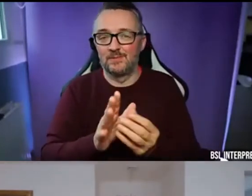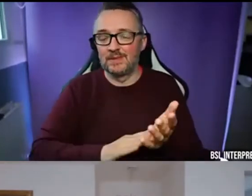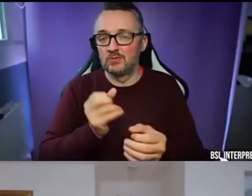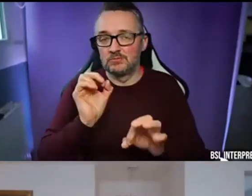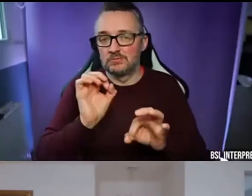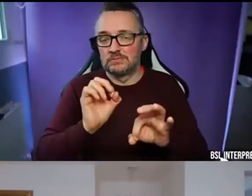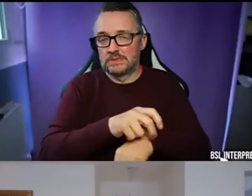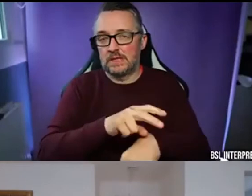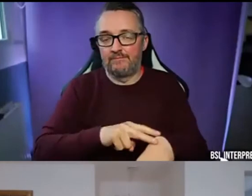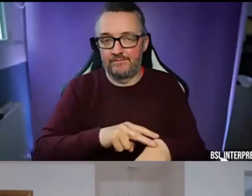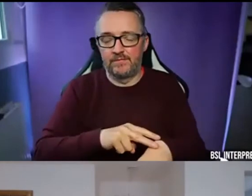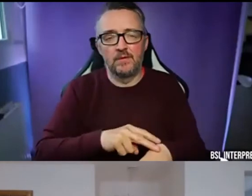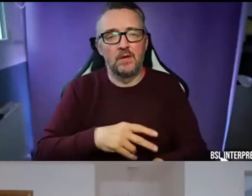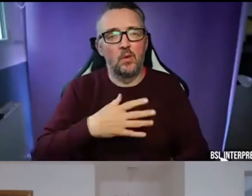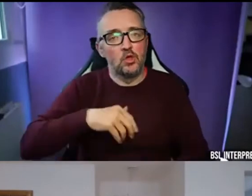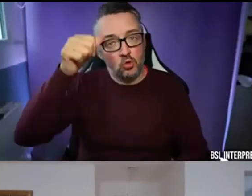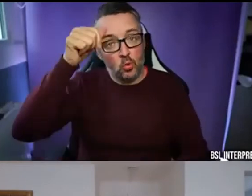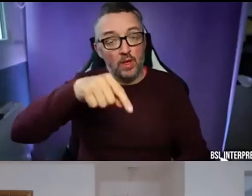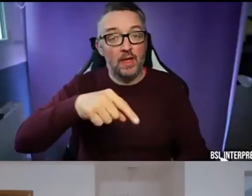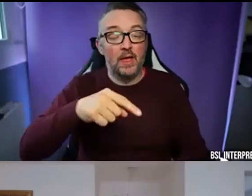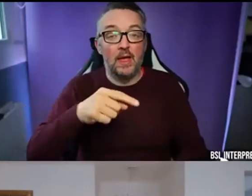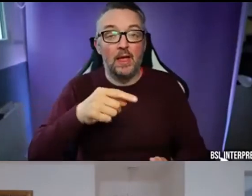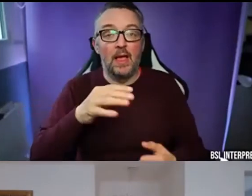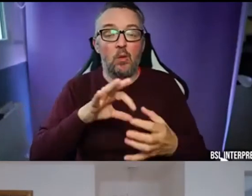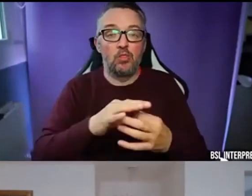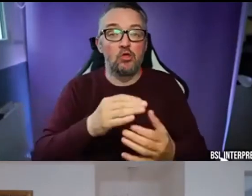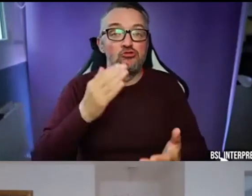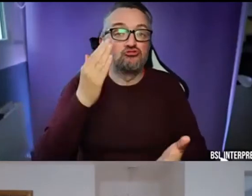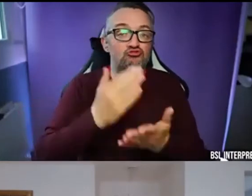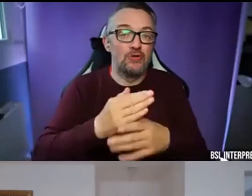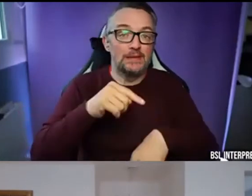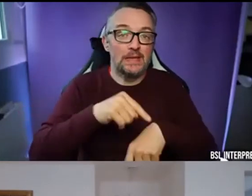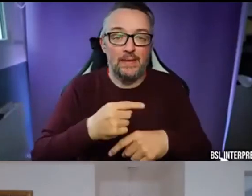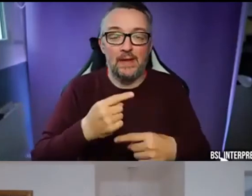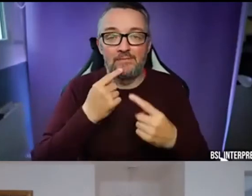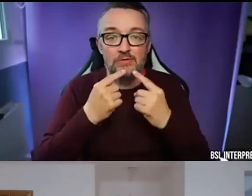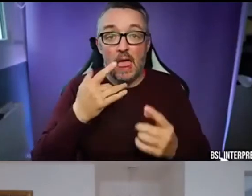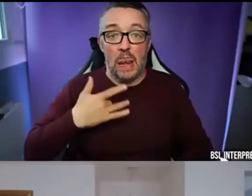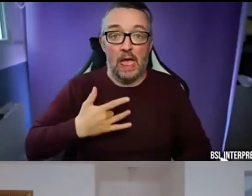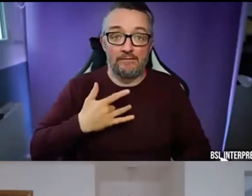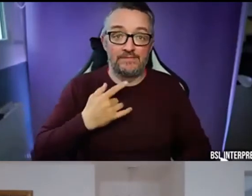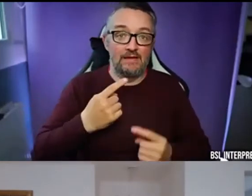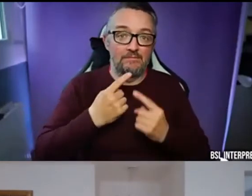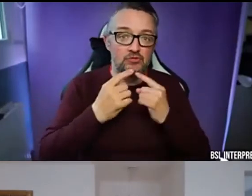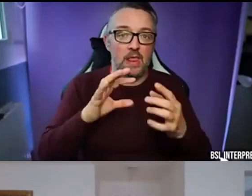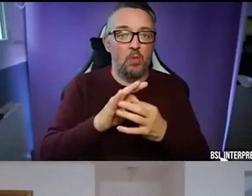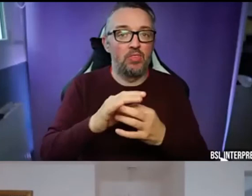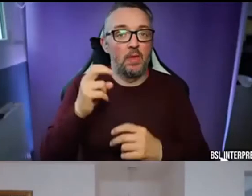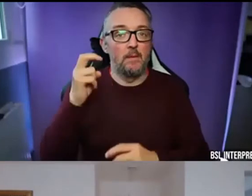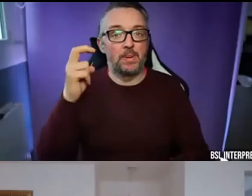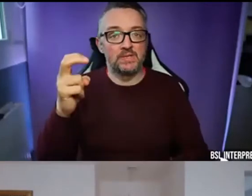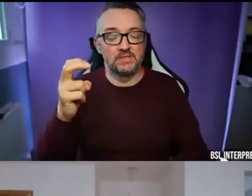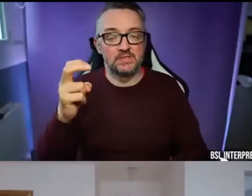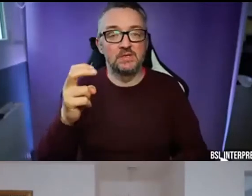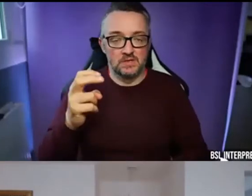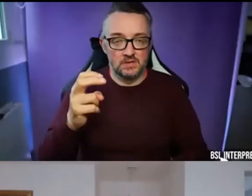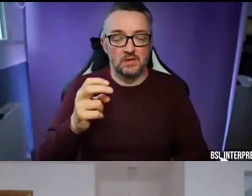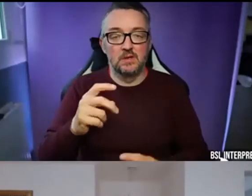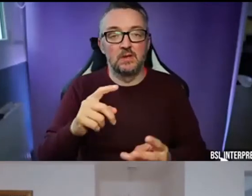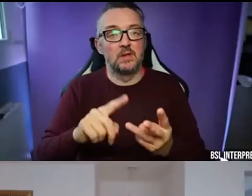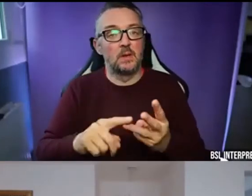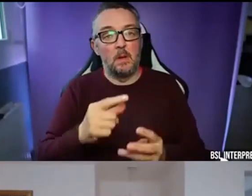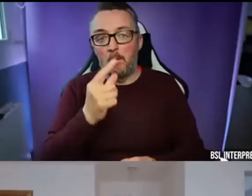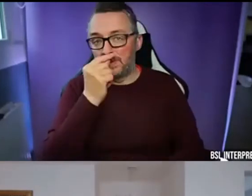wanted to know whether there was real-time information on buses available, which operators supported, and more importantly, which ones don't, and the possibility